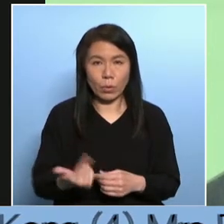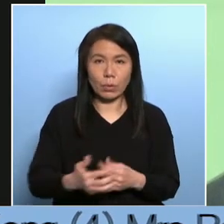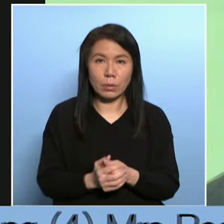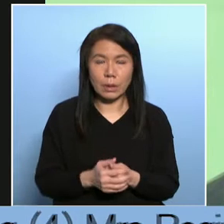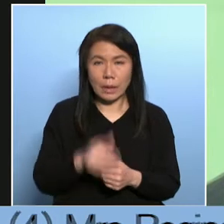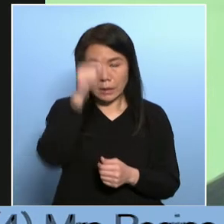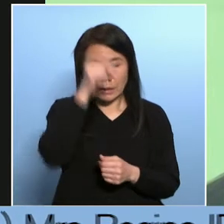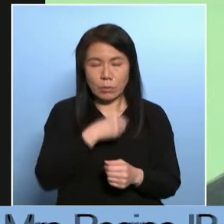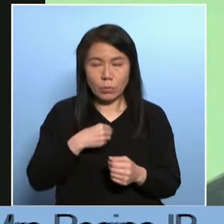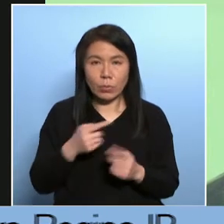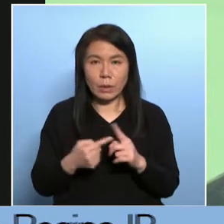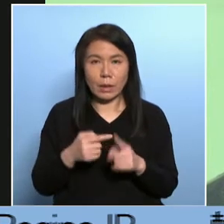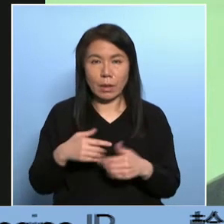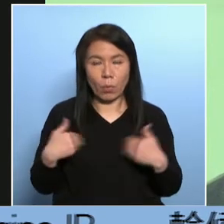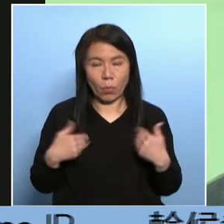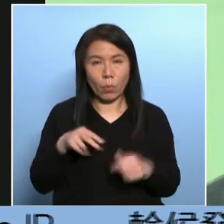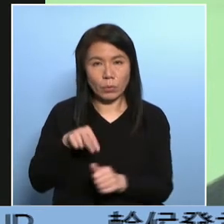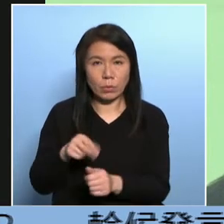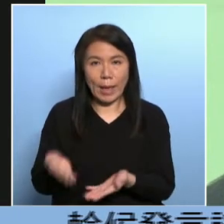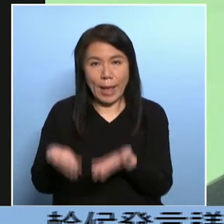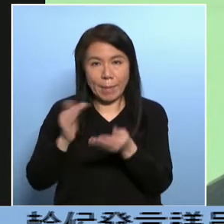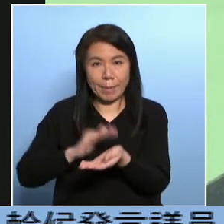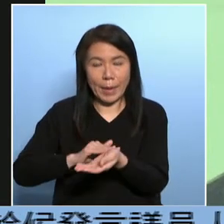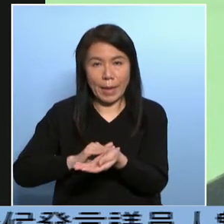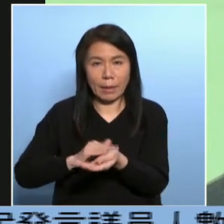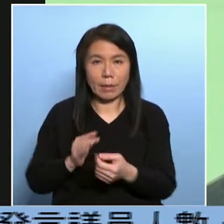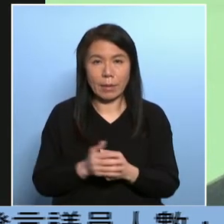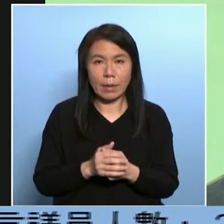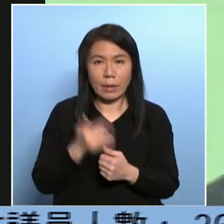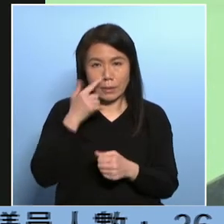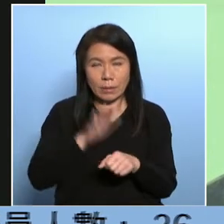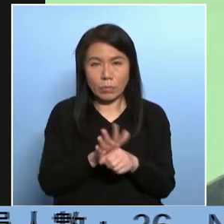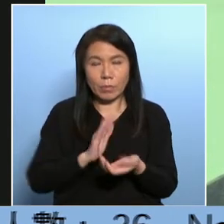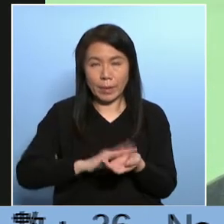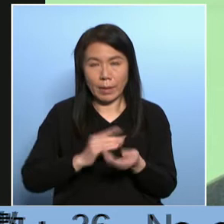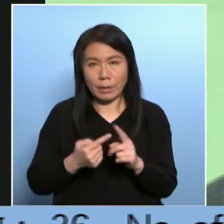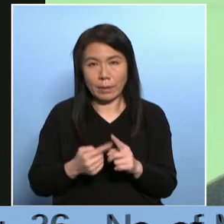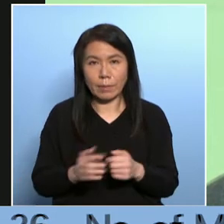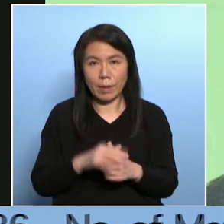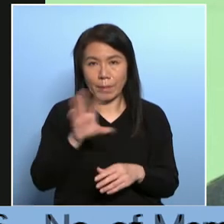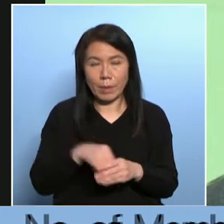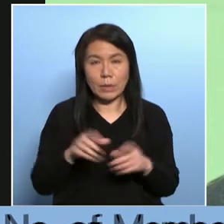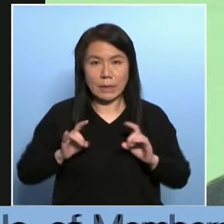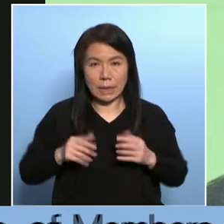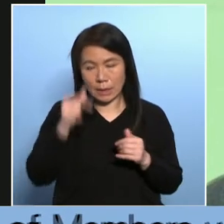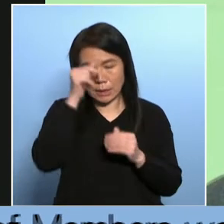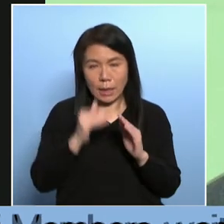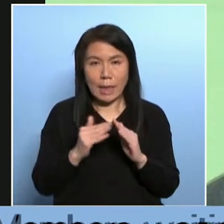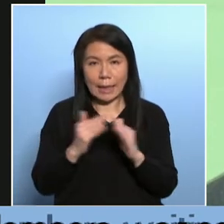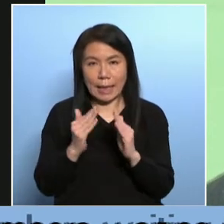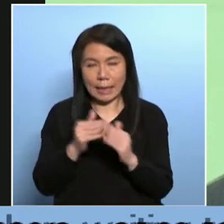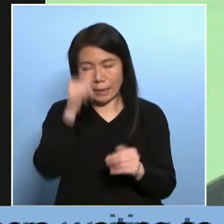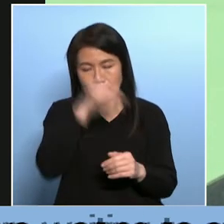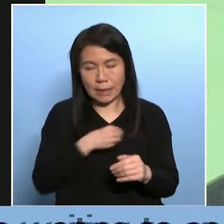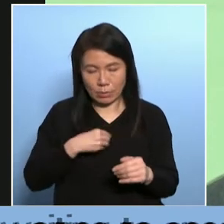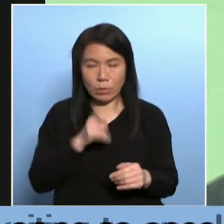patients. I think there are many who are willing to treat mild COVID patients,